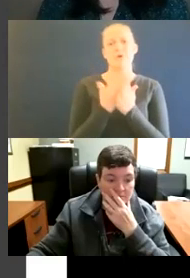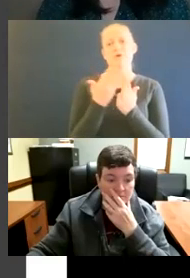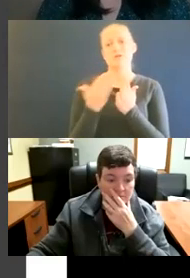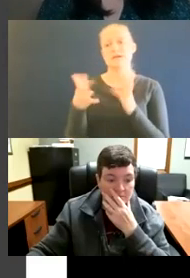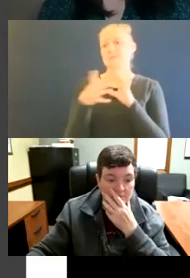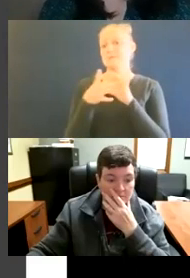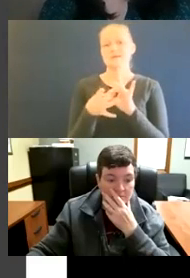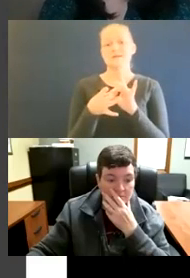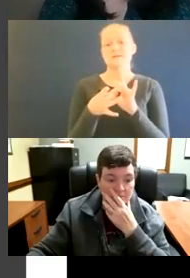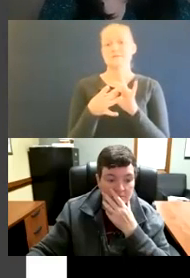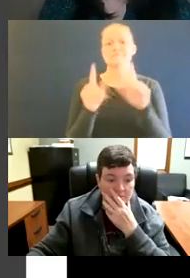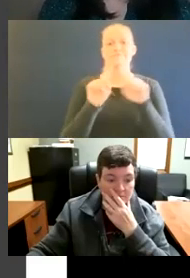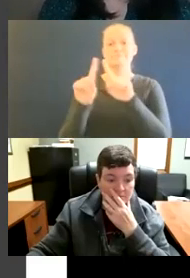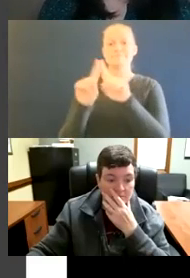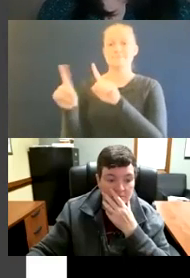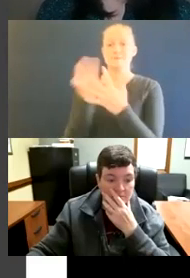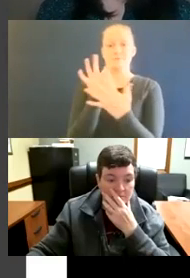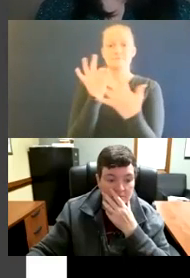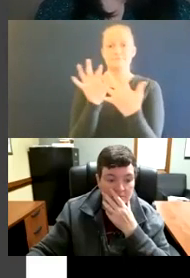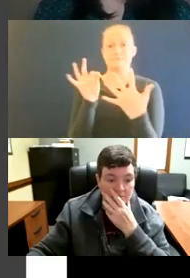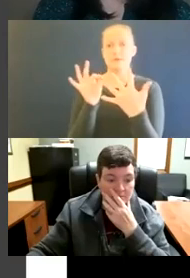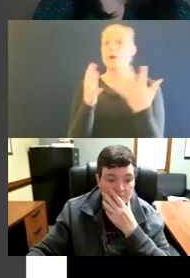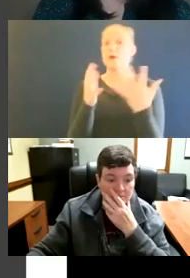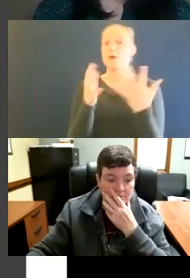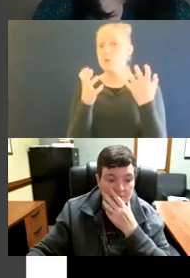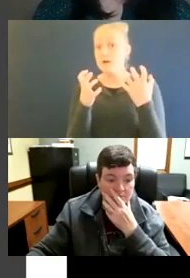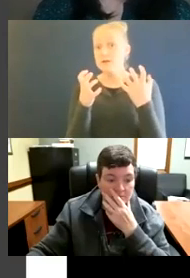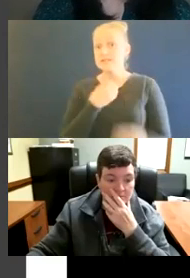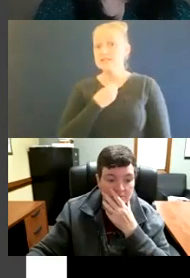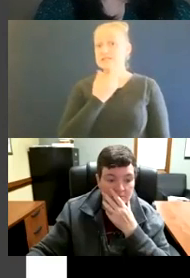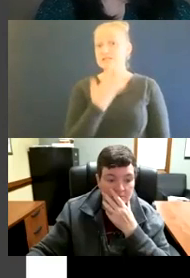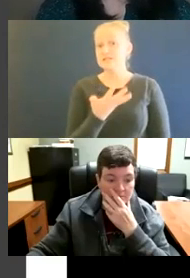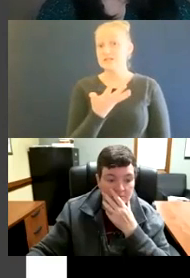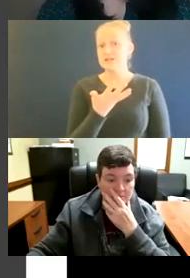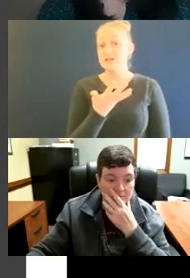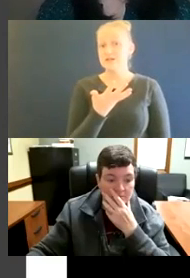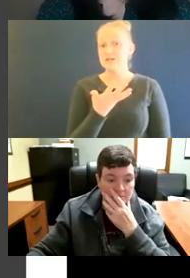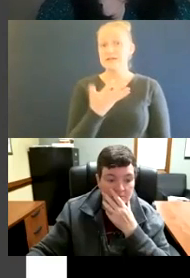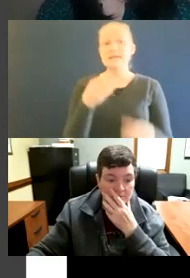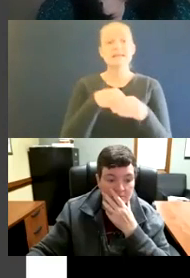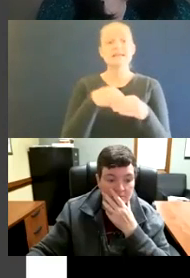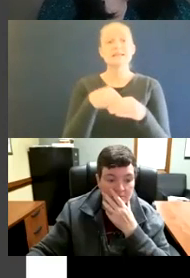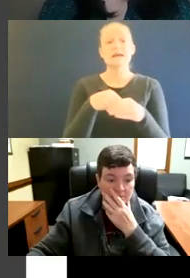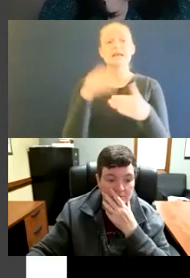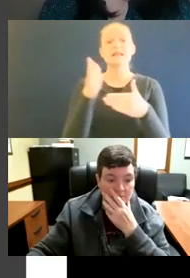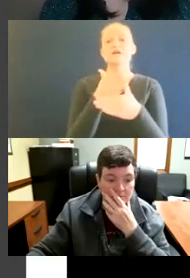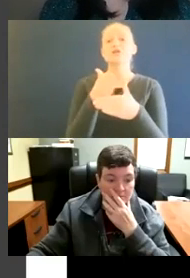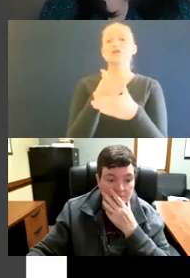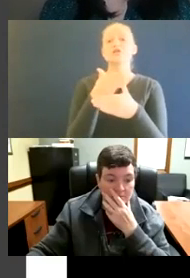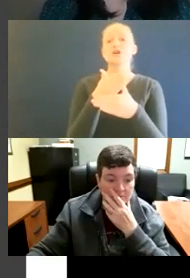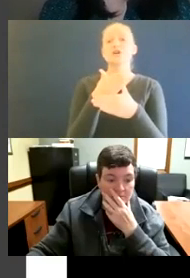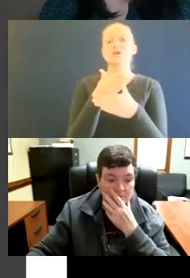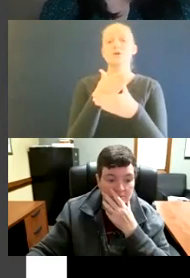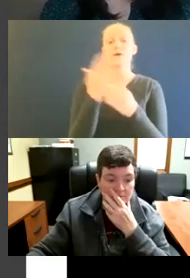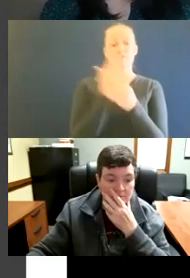there. We have quite a few things to share with you in our shared folder. The first thing that you'll